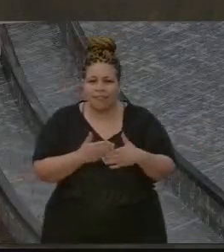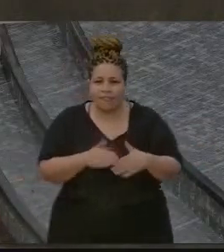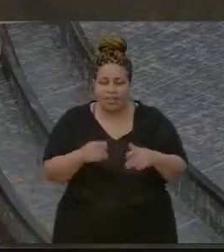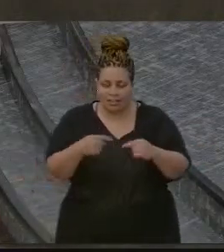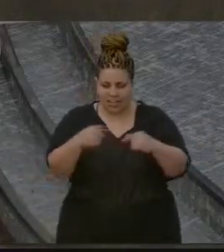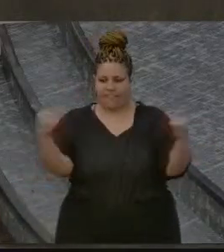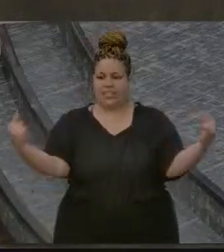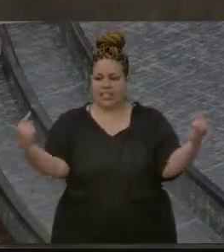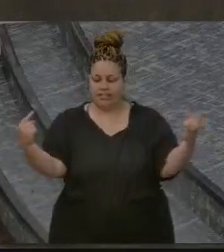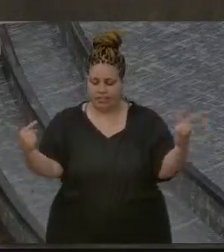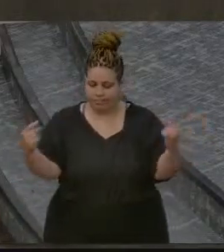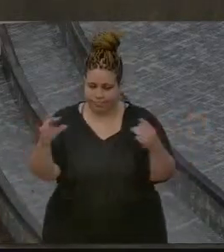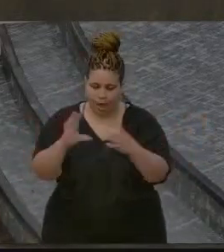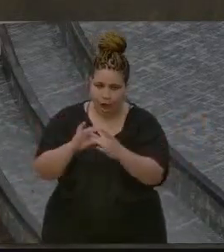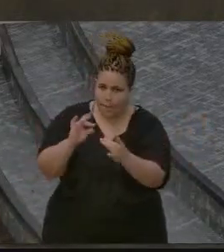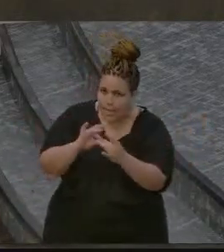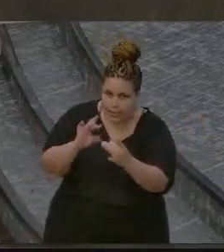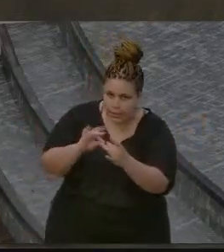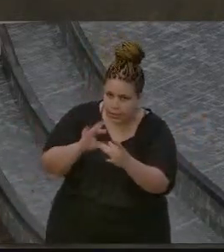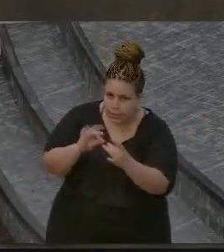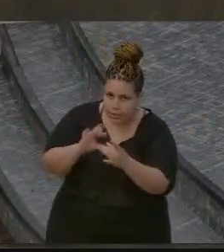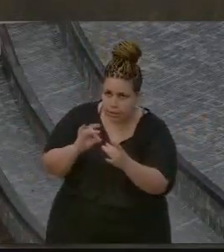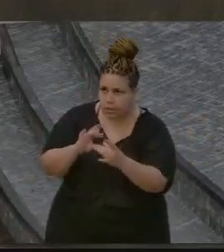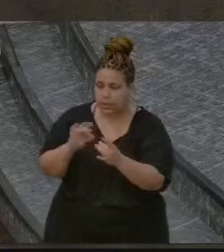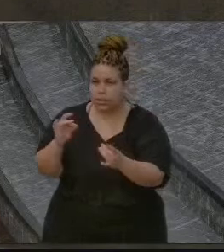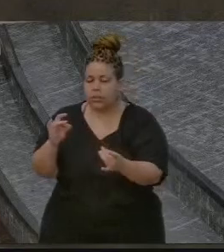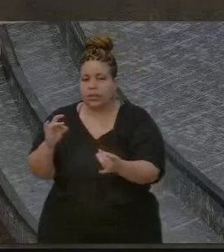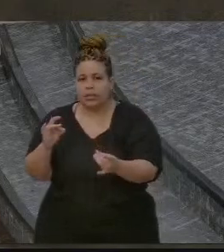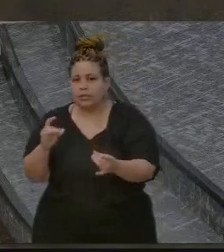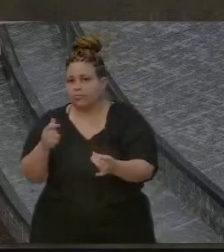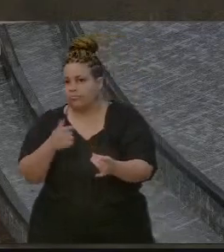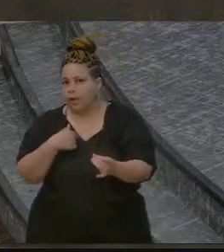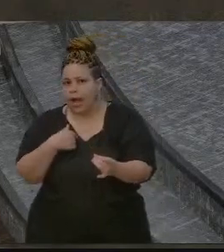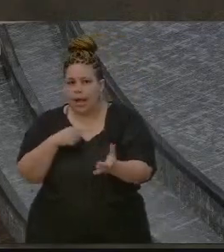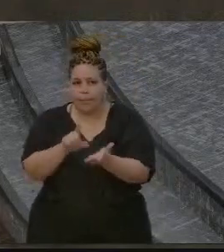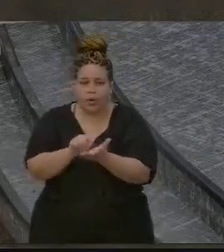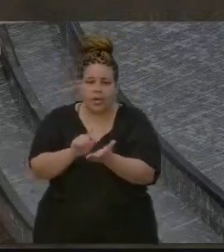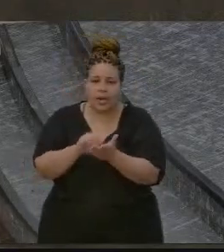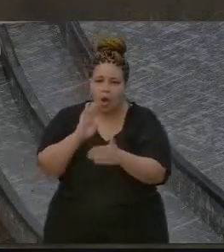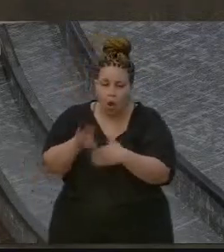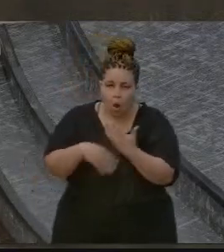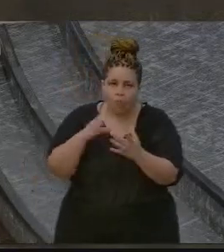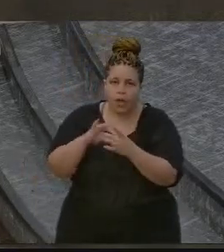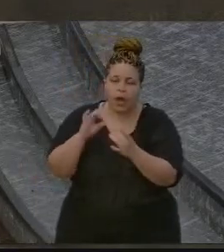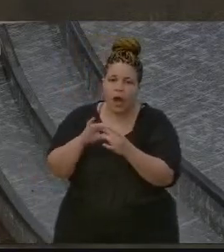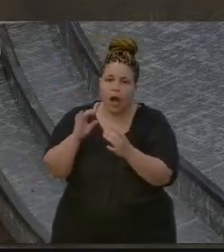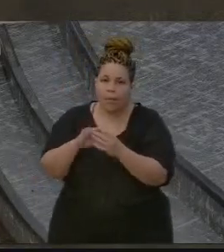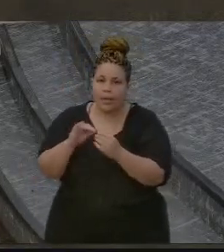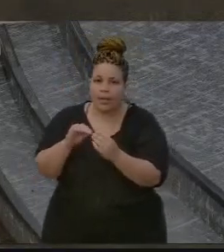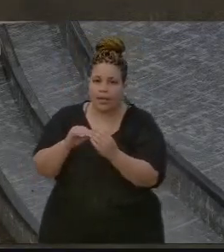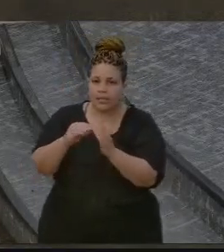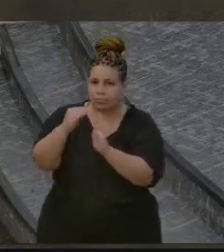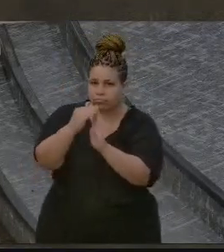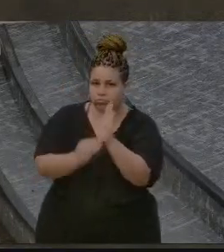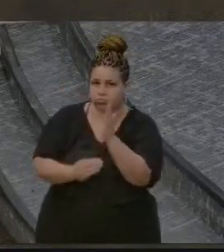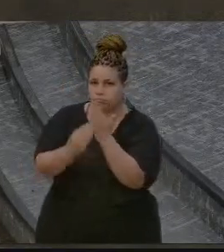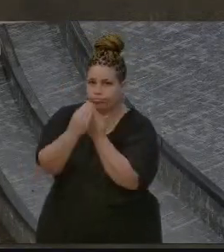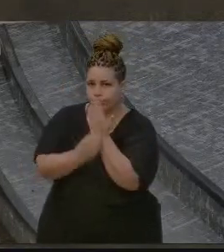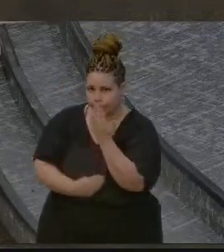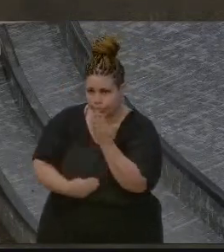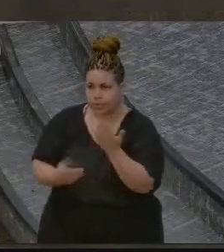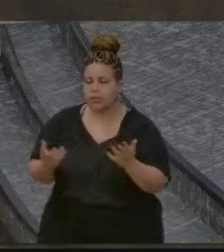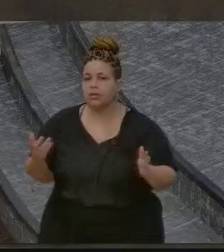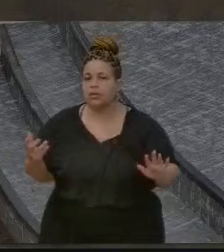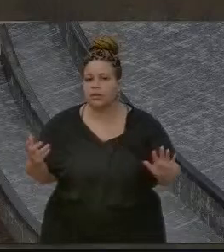have printed out all of the public comments that were received. It's front and back. And so you can see